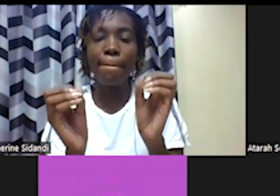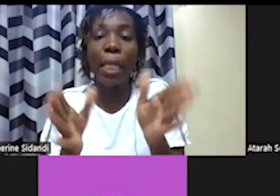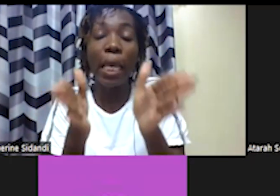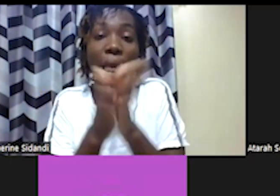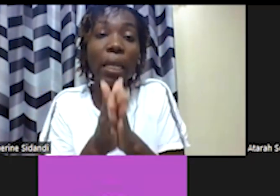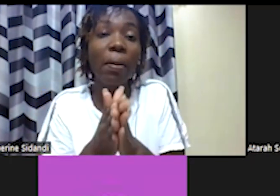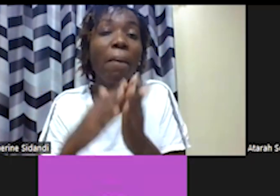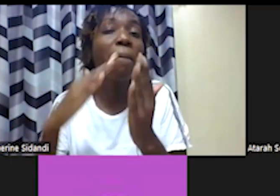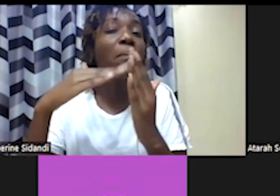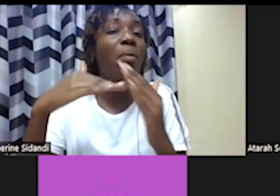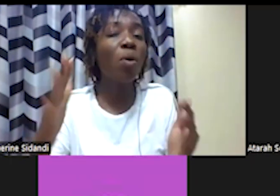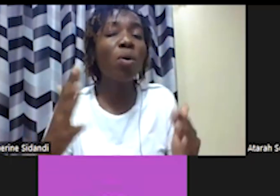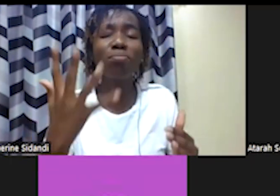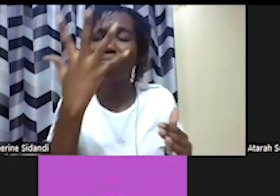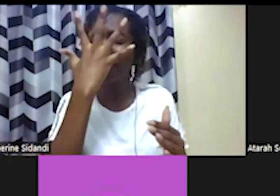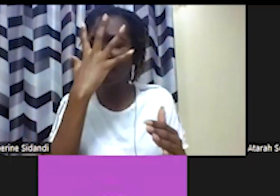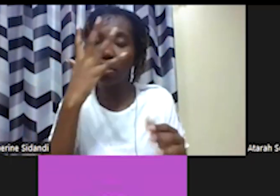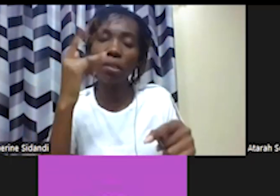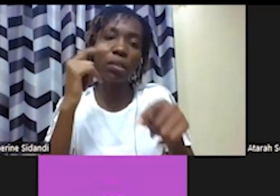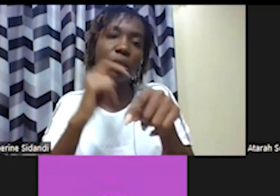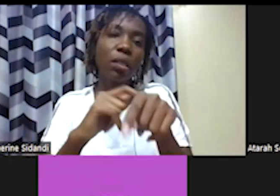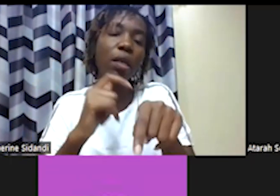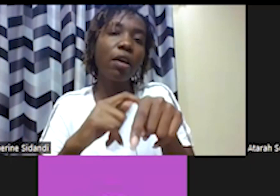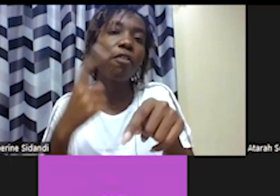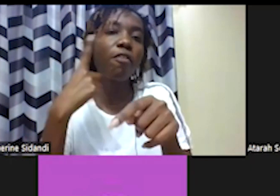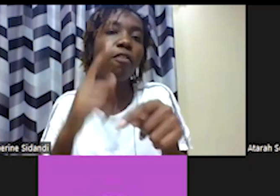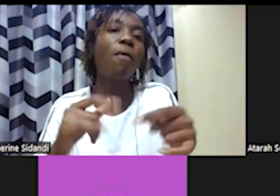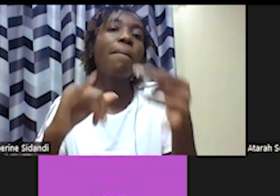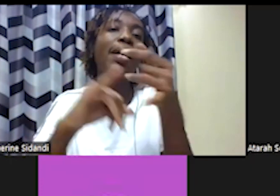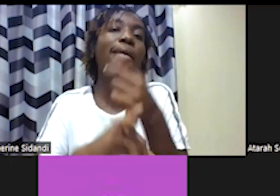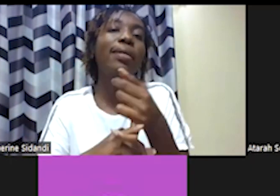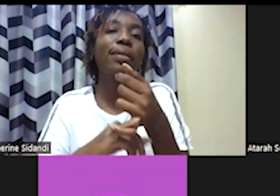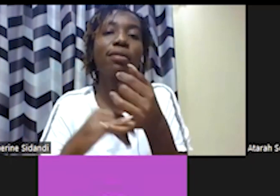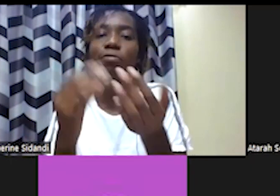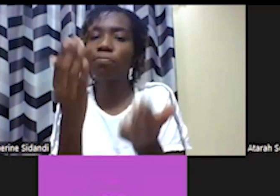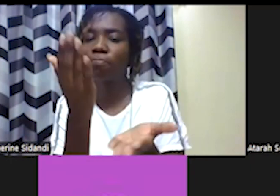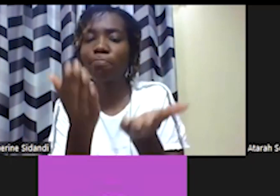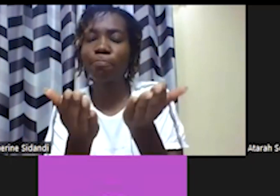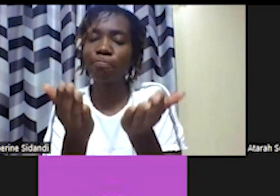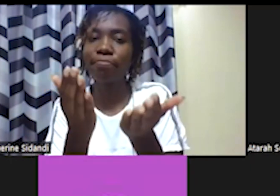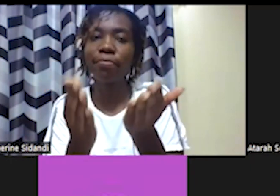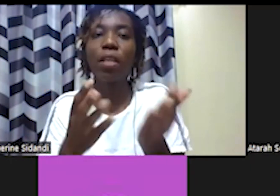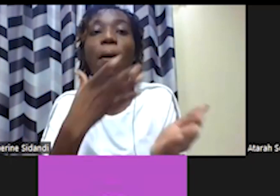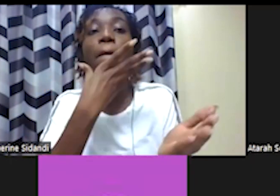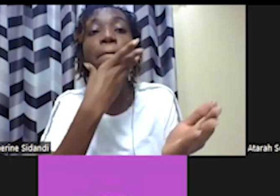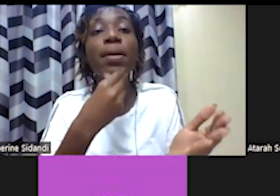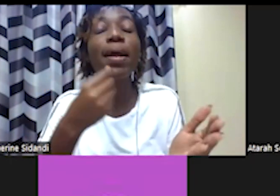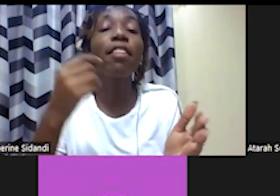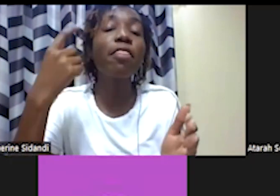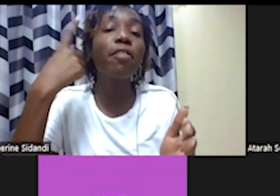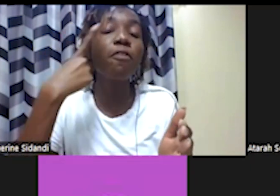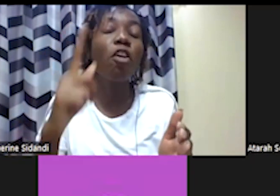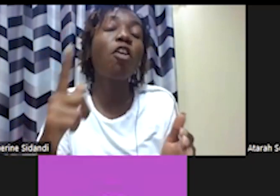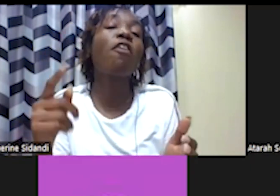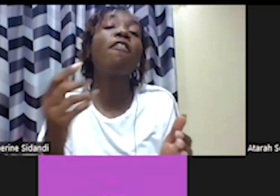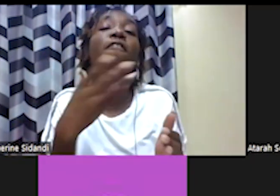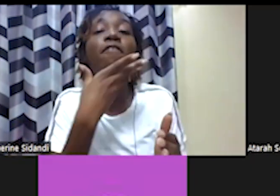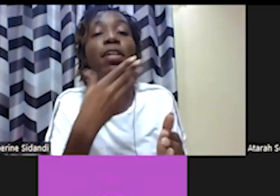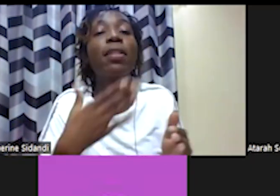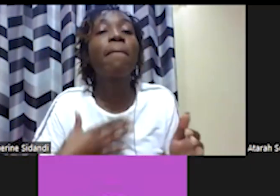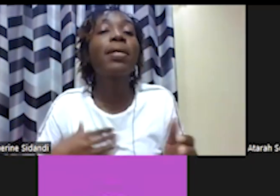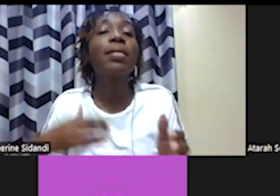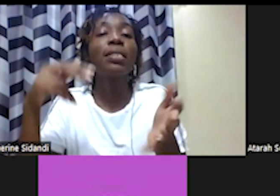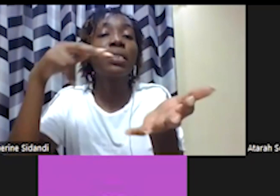embarrassment moment of my life was during the marriage negotiations, where brothers of my father now who are standing in the gap